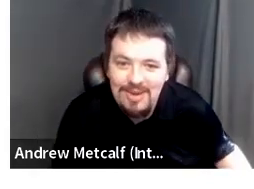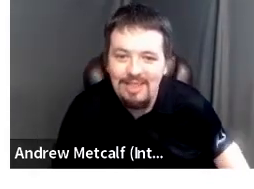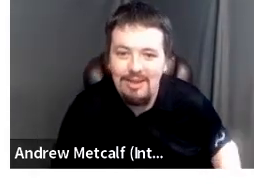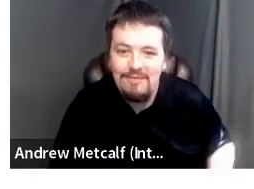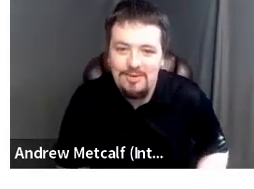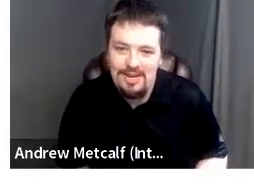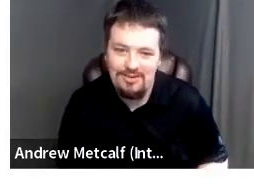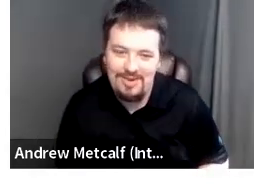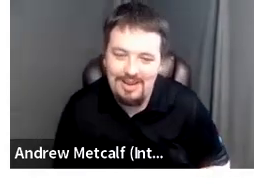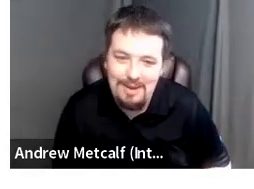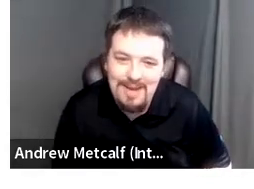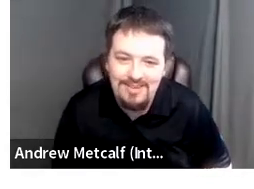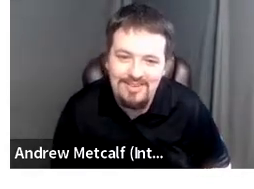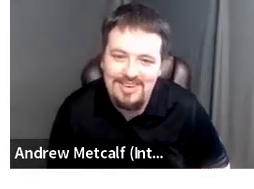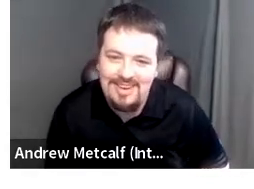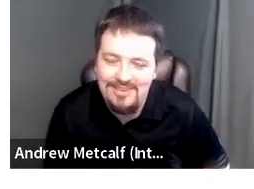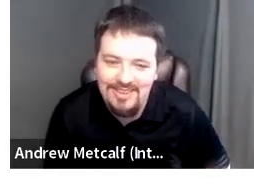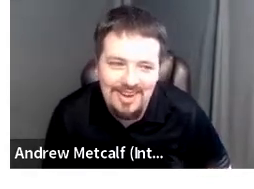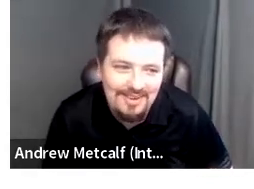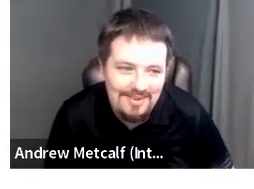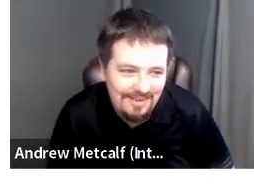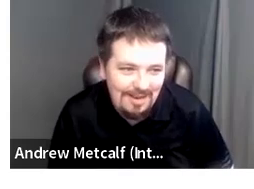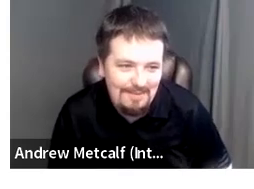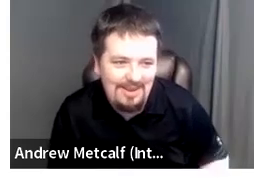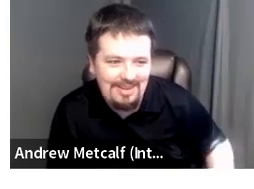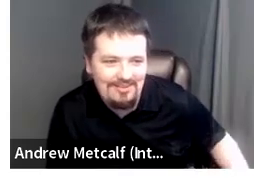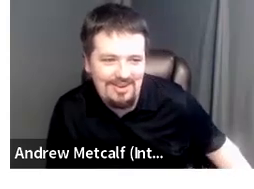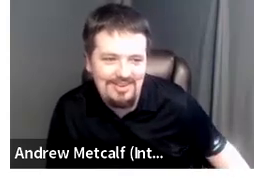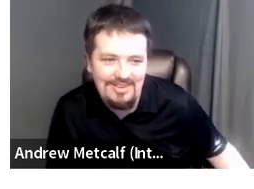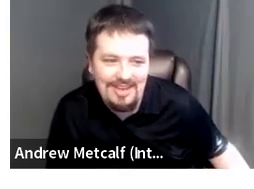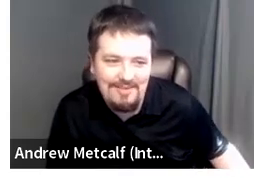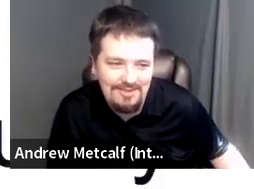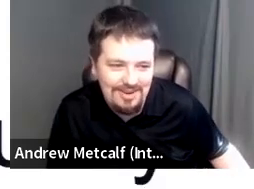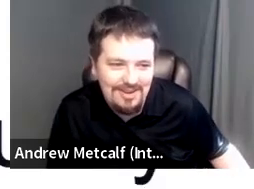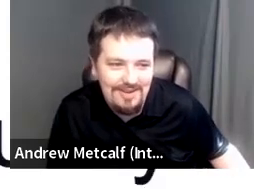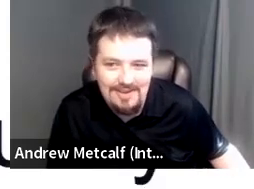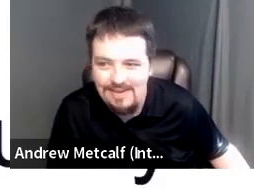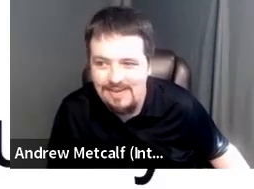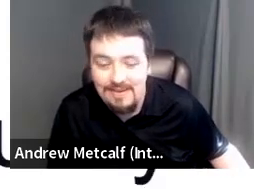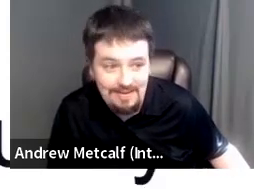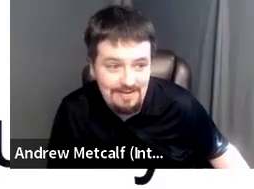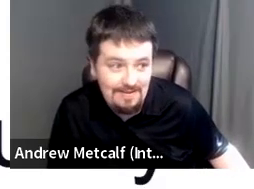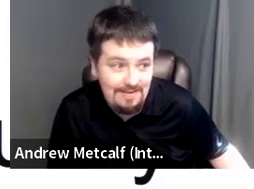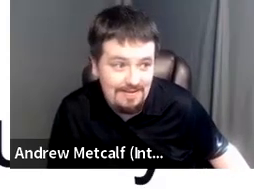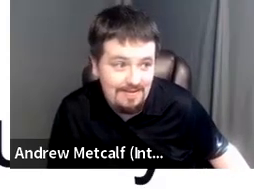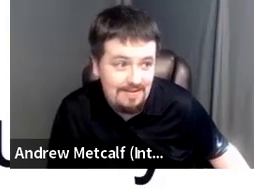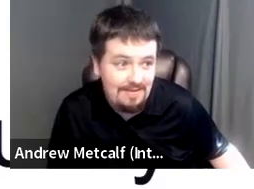learn with me. I love doing history because my bachelor's is in history, so I love to explain about history and the deaf history.